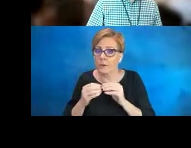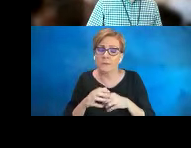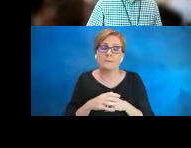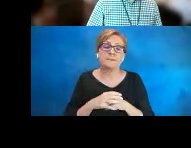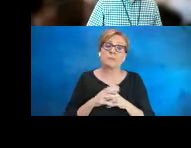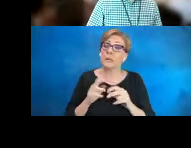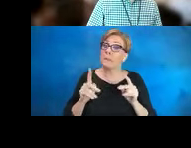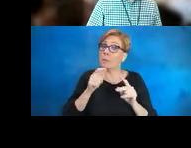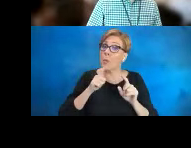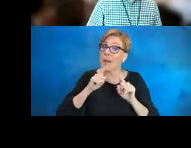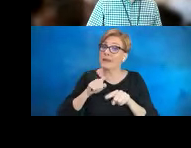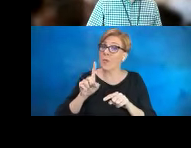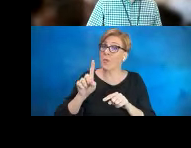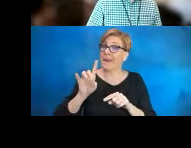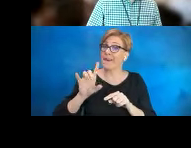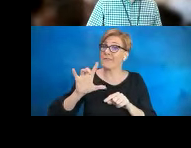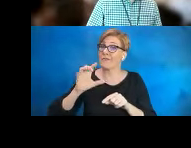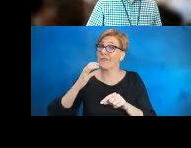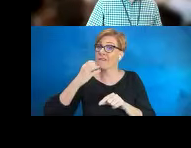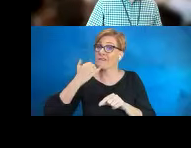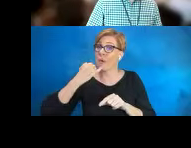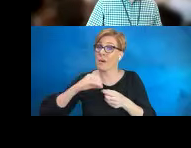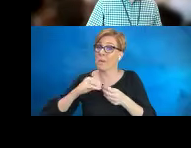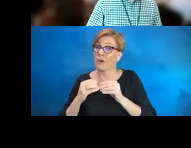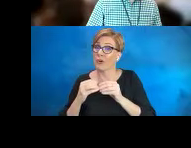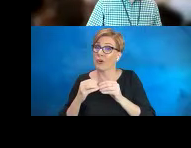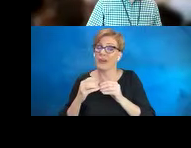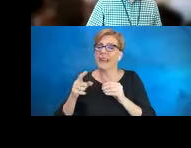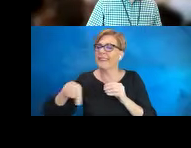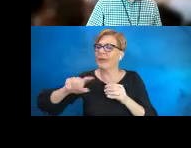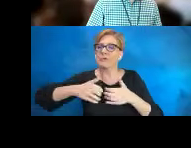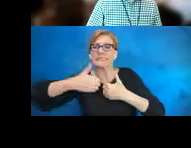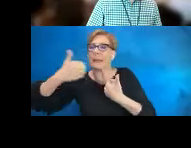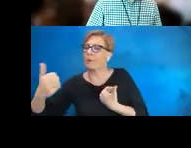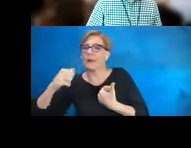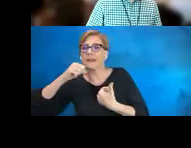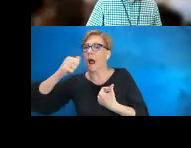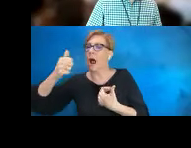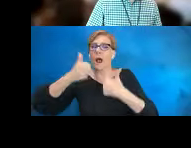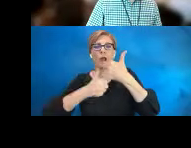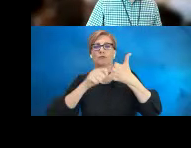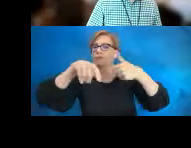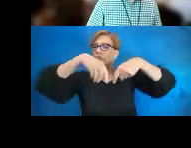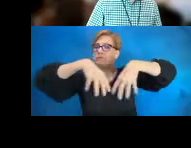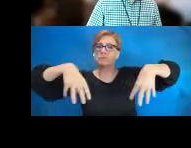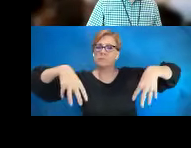are not part of this field office hierarchy. We can go to the next slide, please.